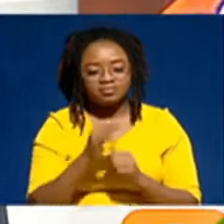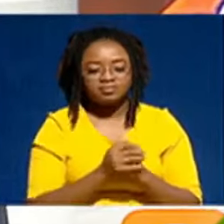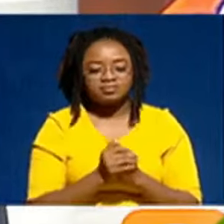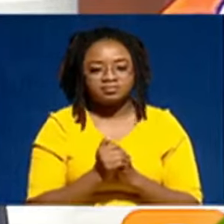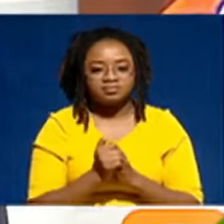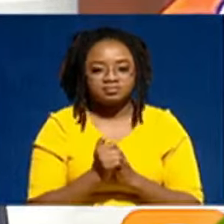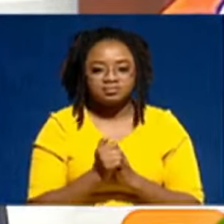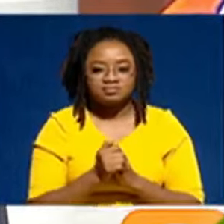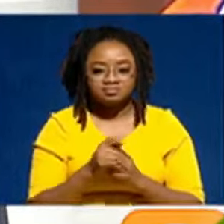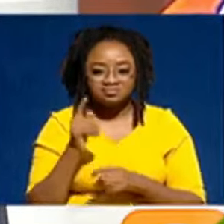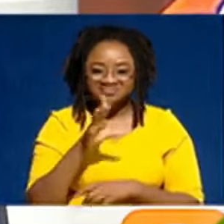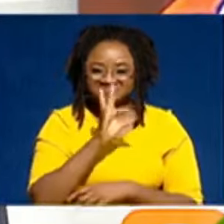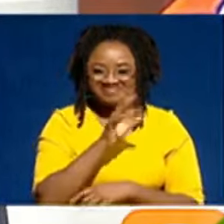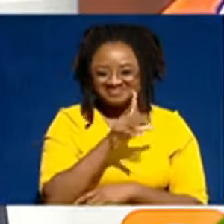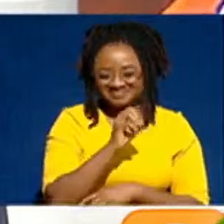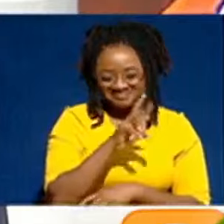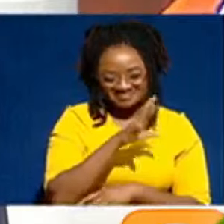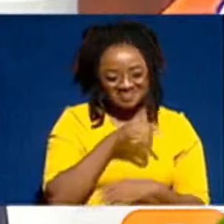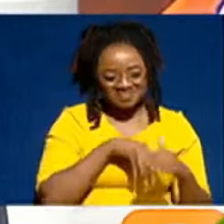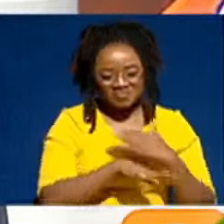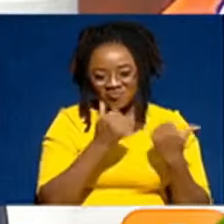was nowhere near.